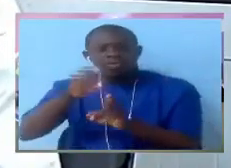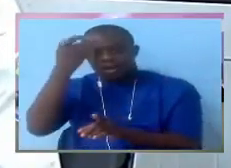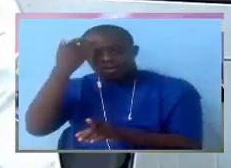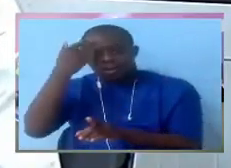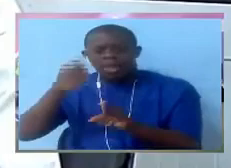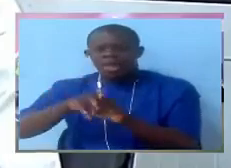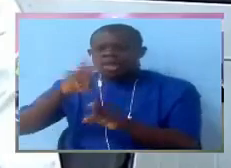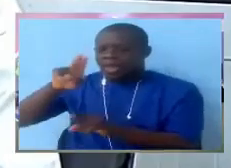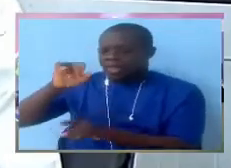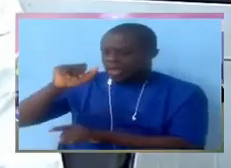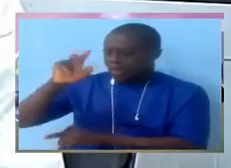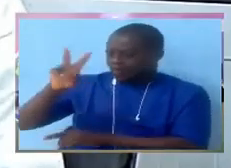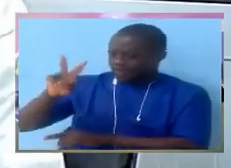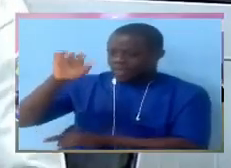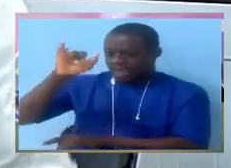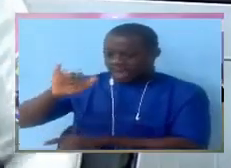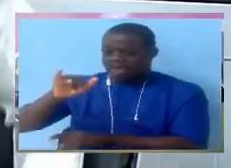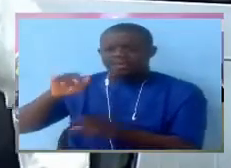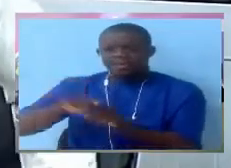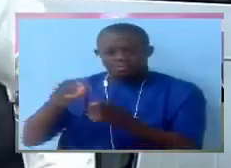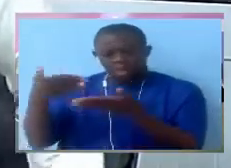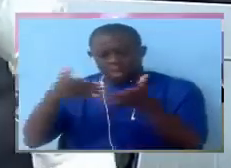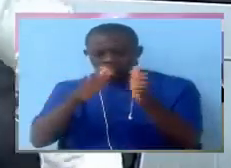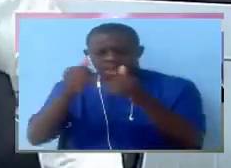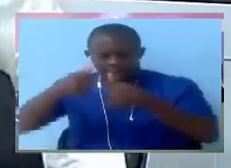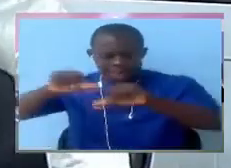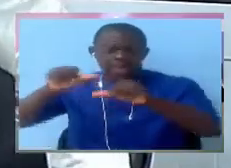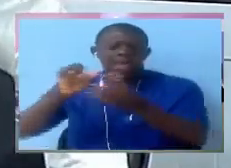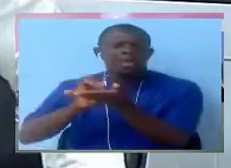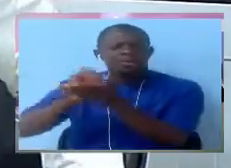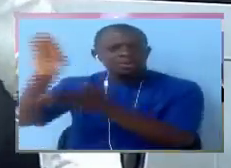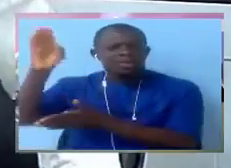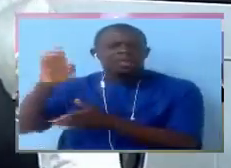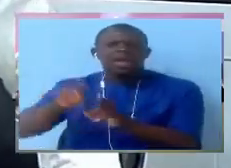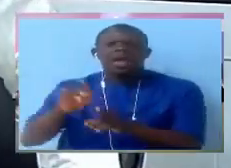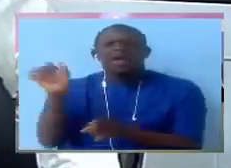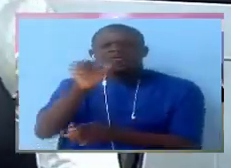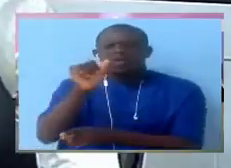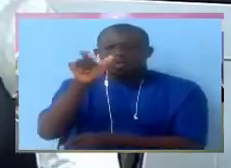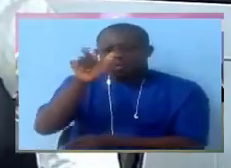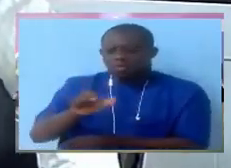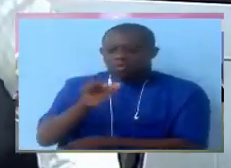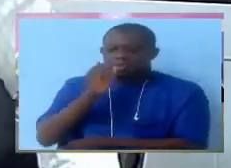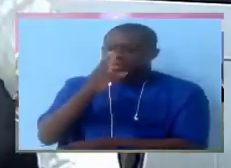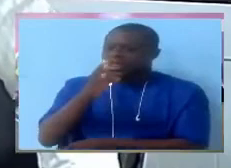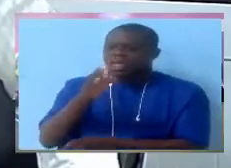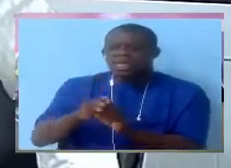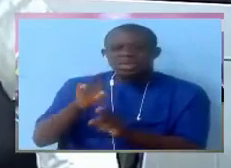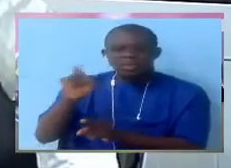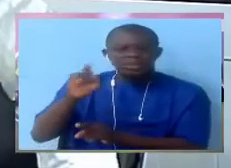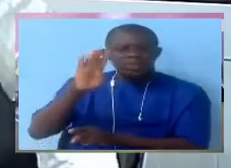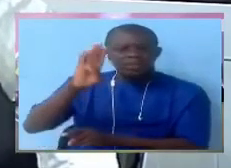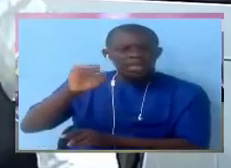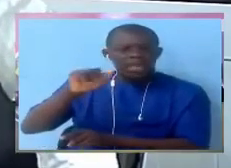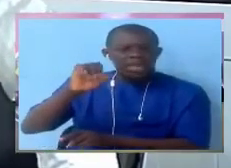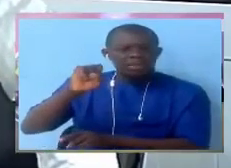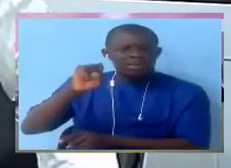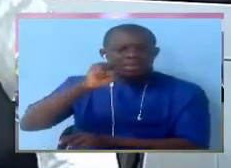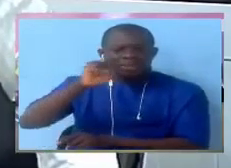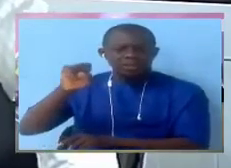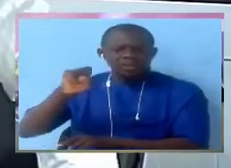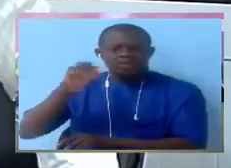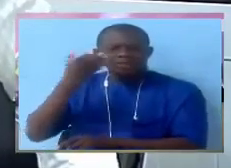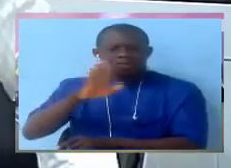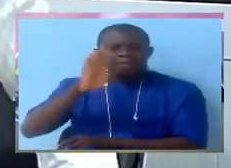is from Banjul ki du muna delu wat Banjul ligay navy. I was SG deployed